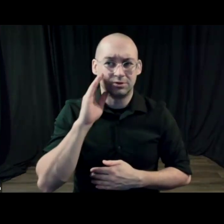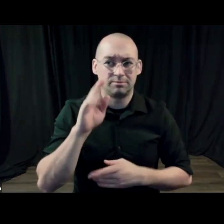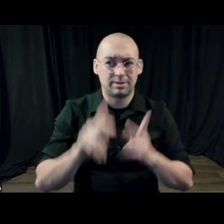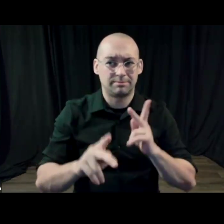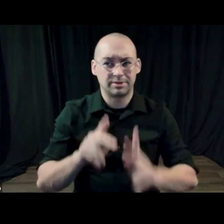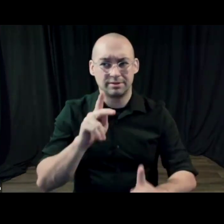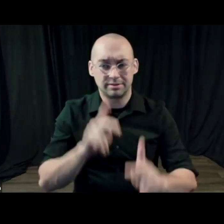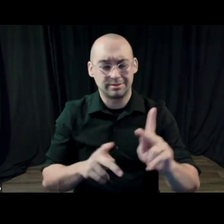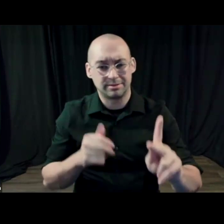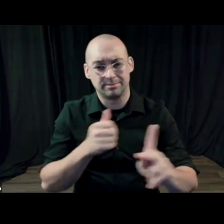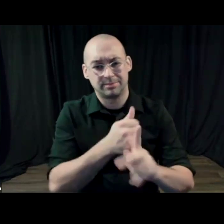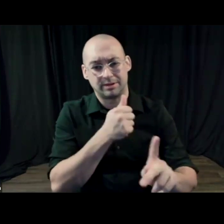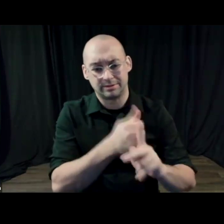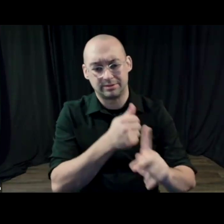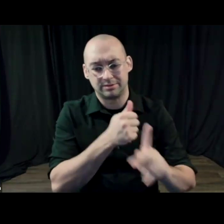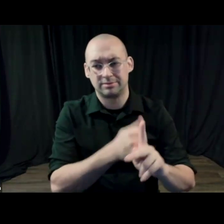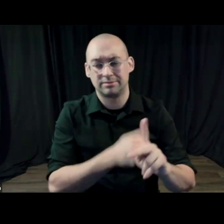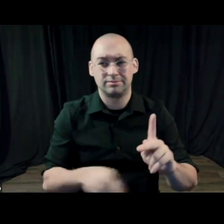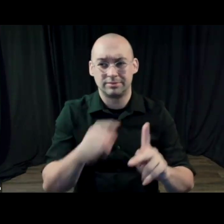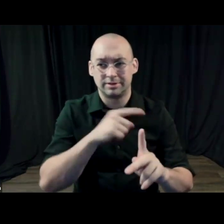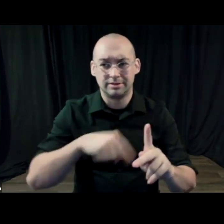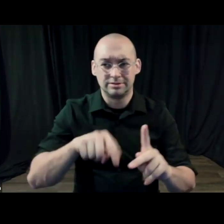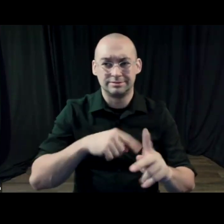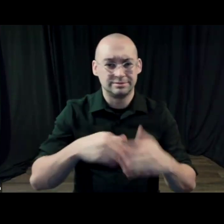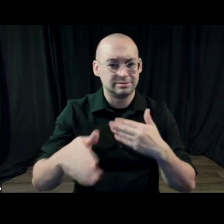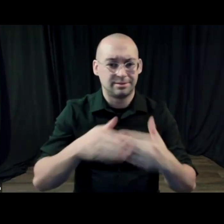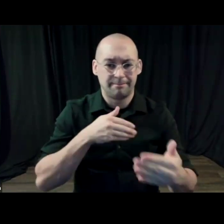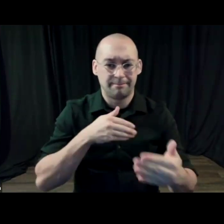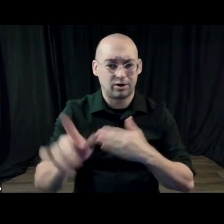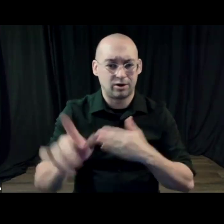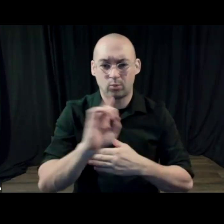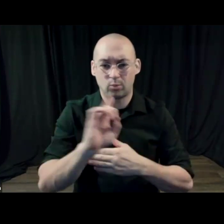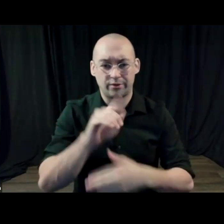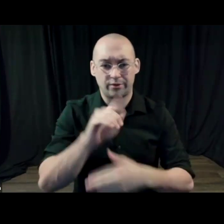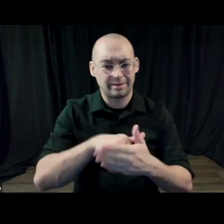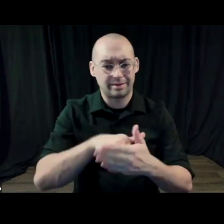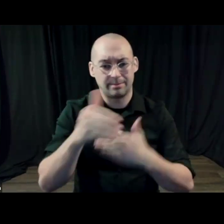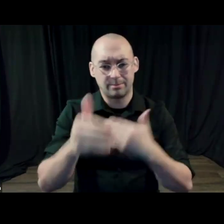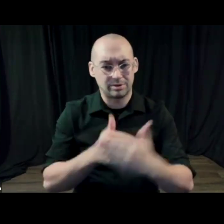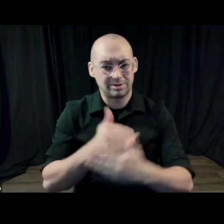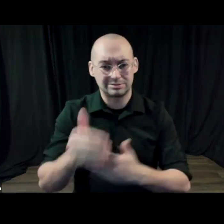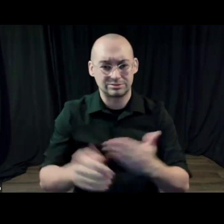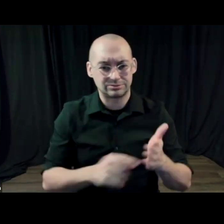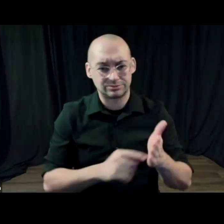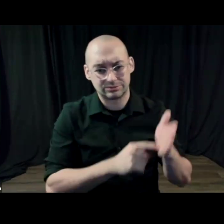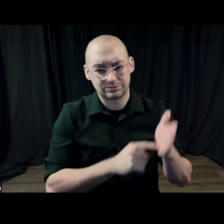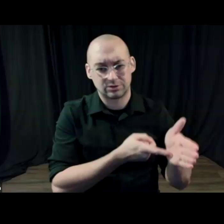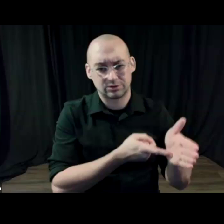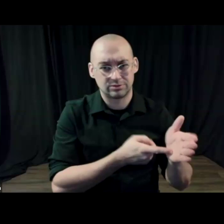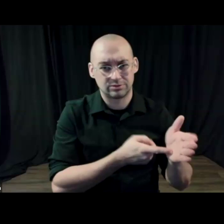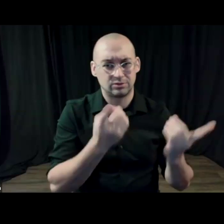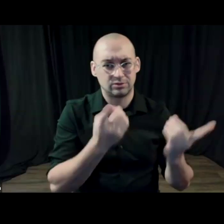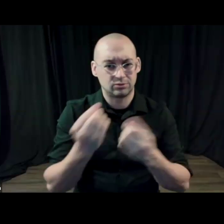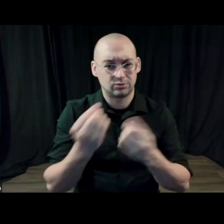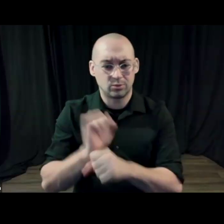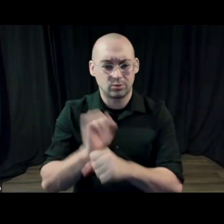stakeholders who regardless of where in the process you've jumped in, whether you've been doing the work for 10